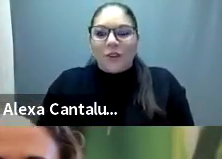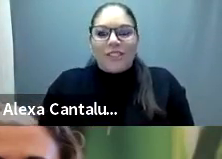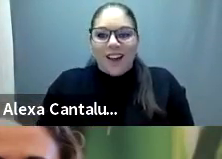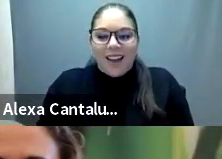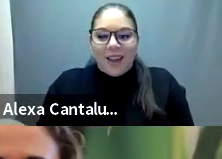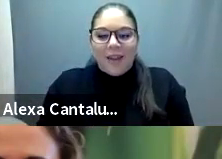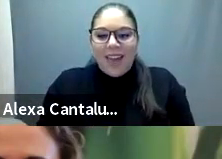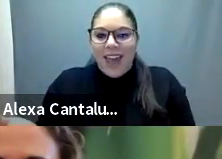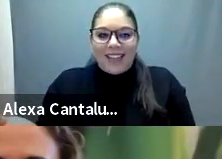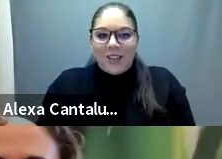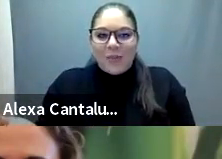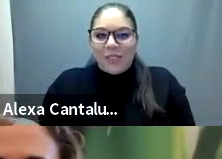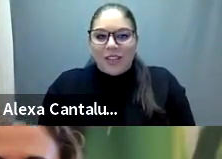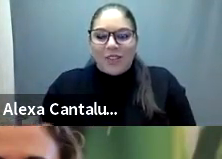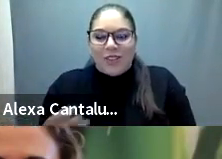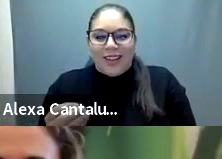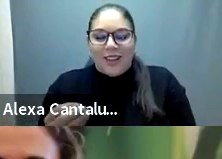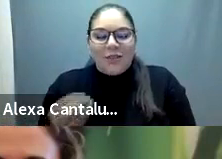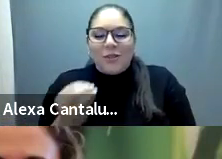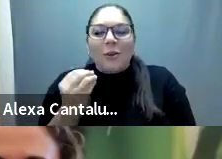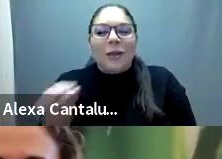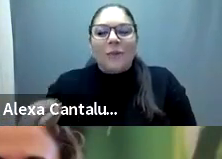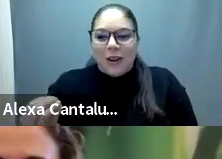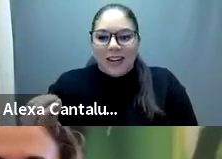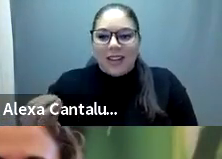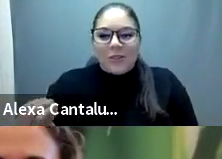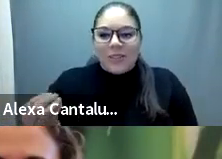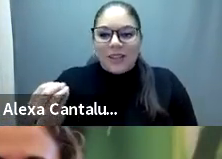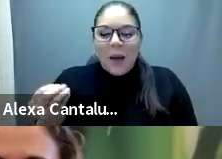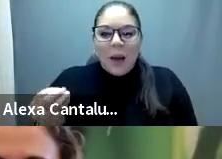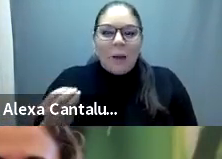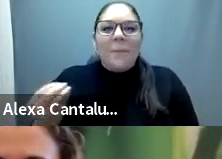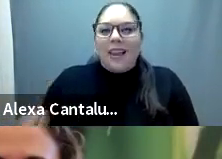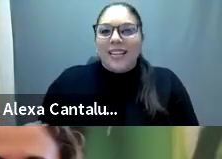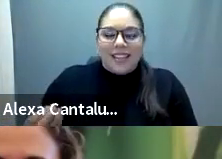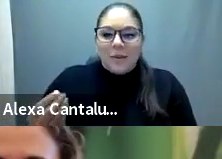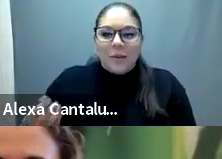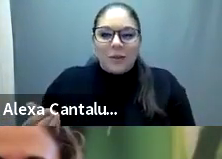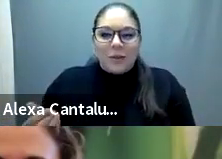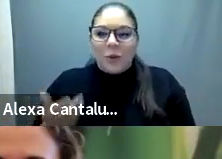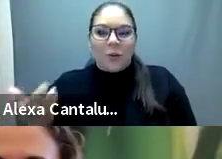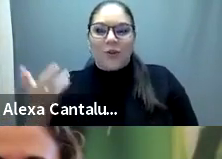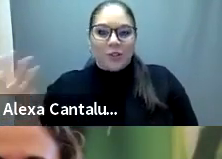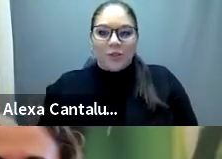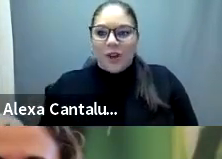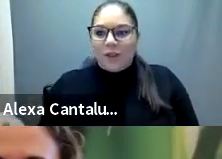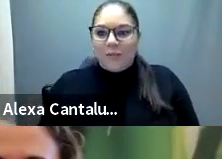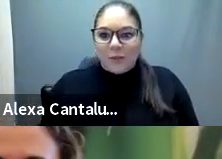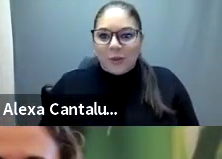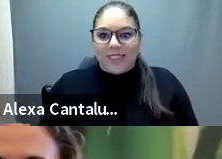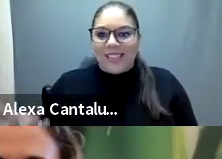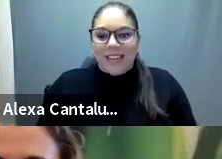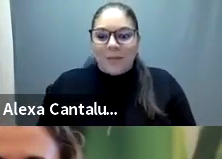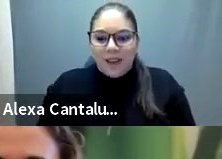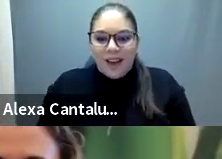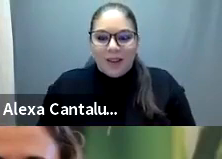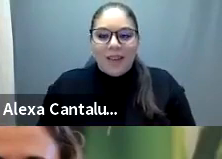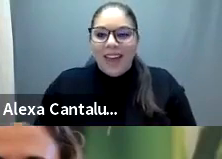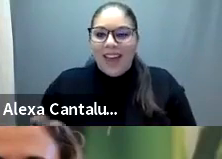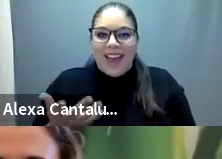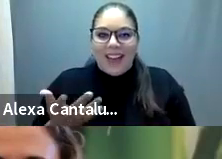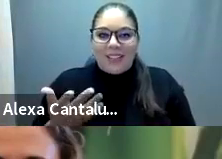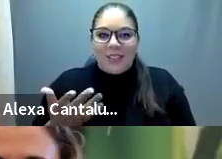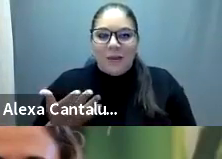the first time. And it was so liberating. It was just amazing to be able to work with certified mentors at the same